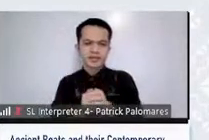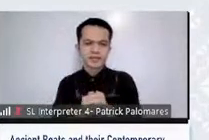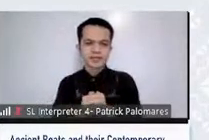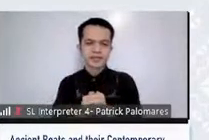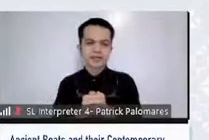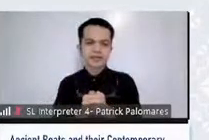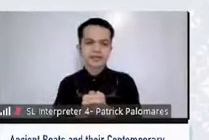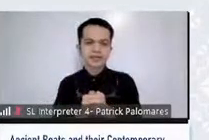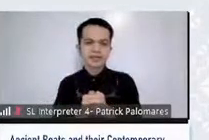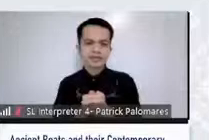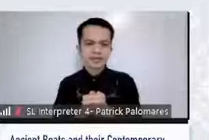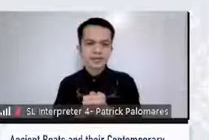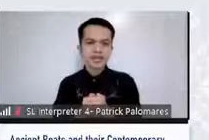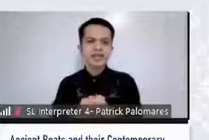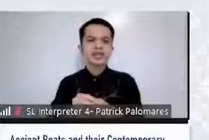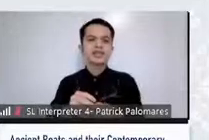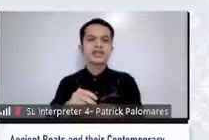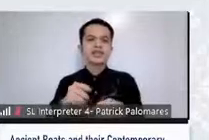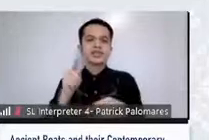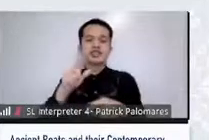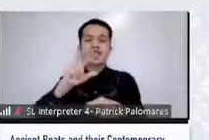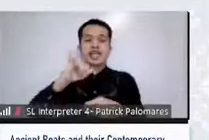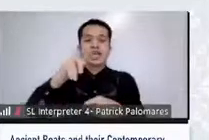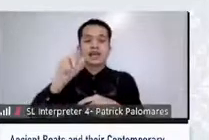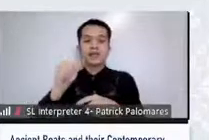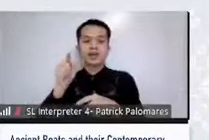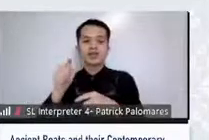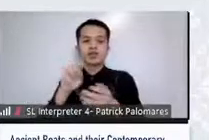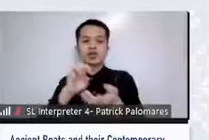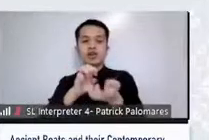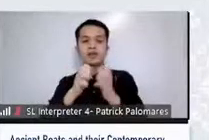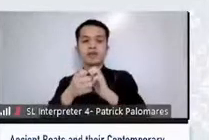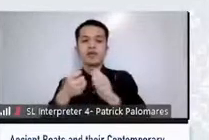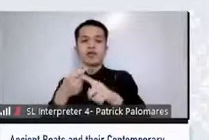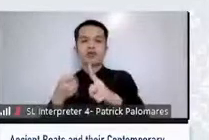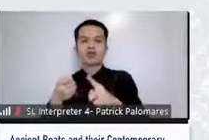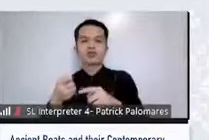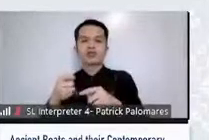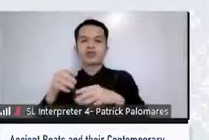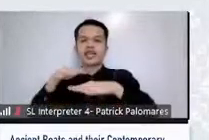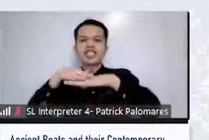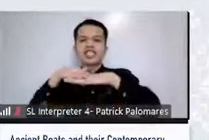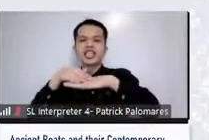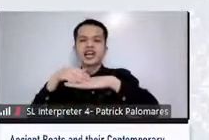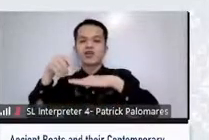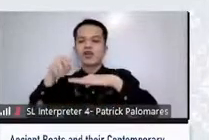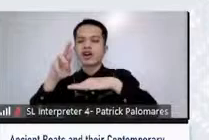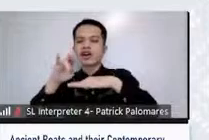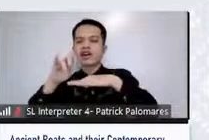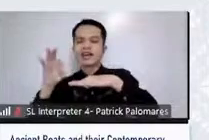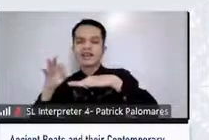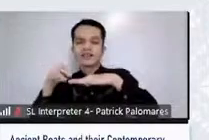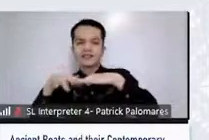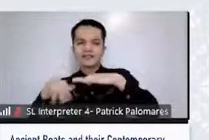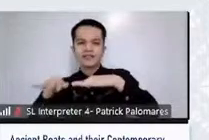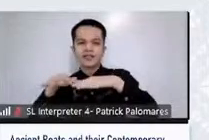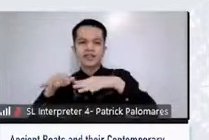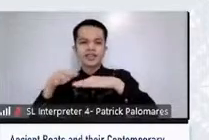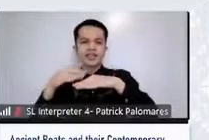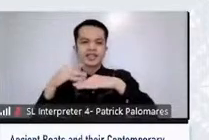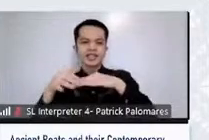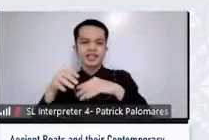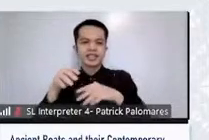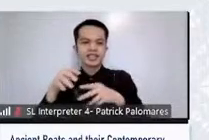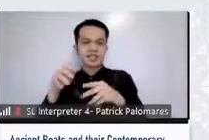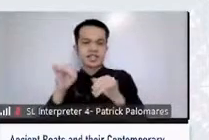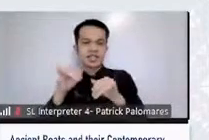The outrigger-less lipa probably evolved in a shallow reef environment. At any rate, it is the boat best adapted to such an